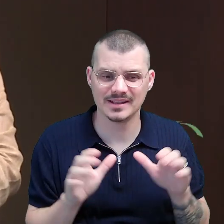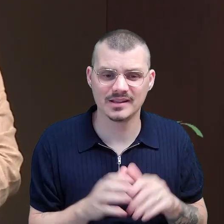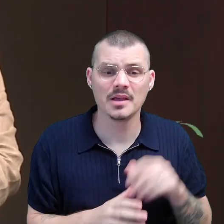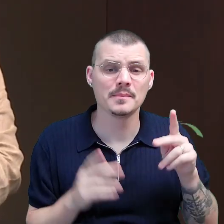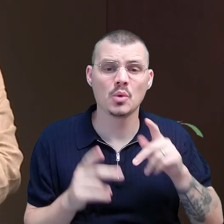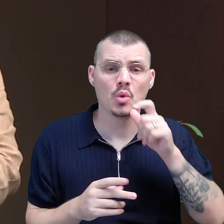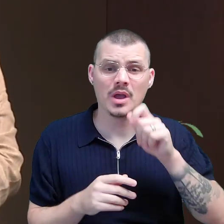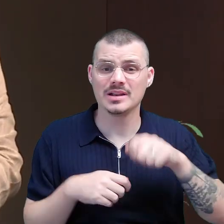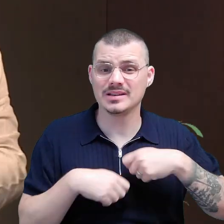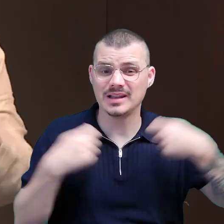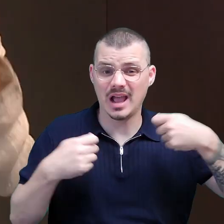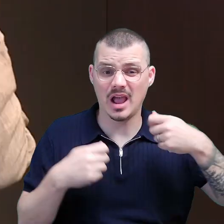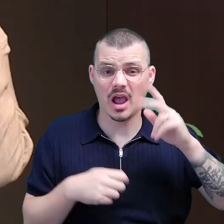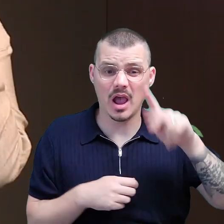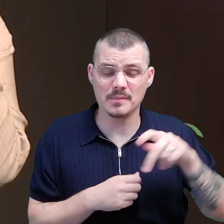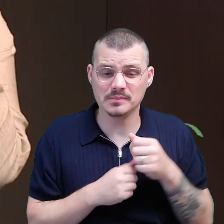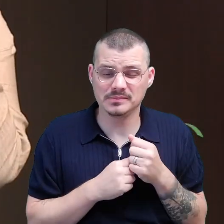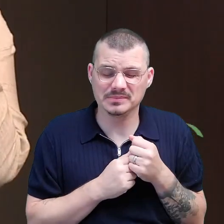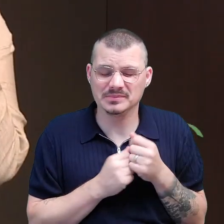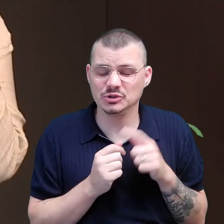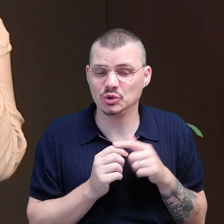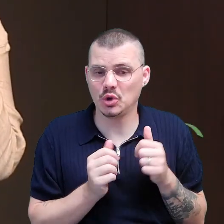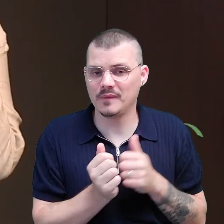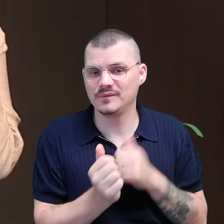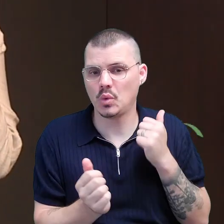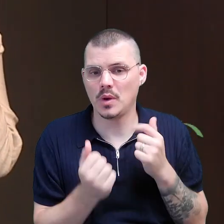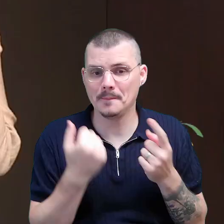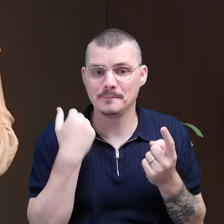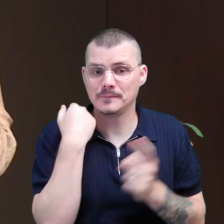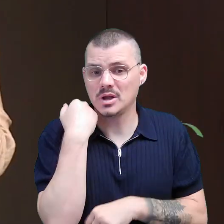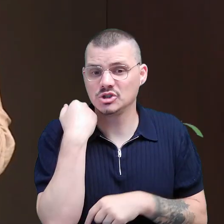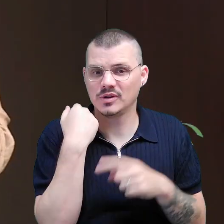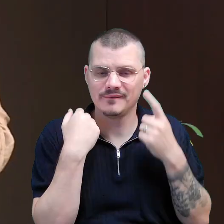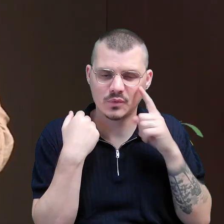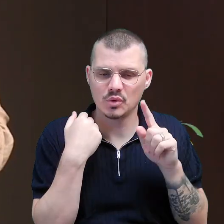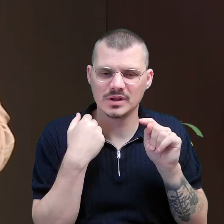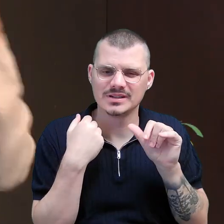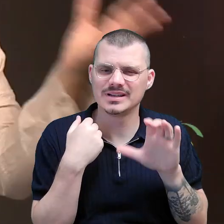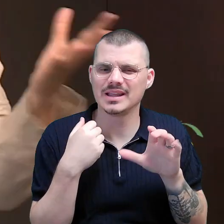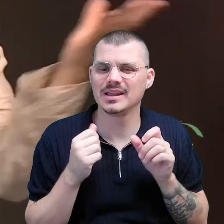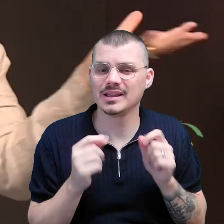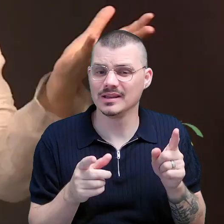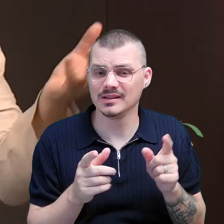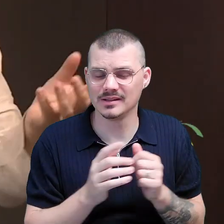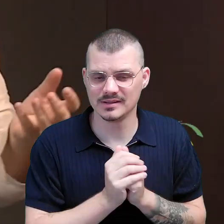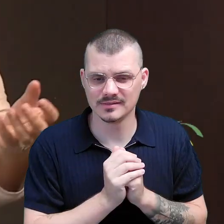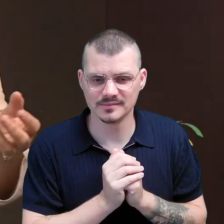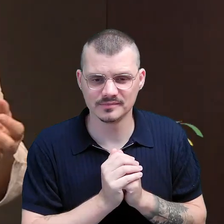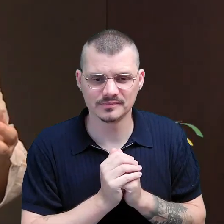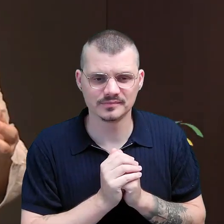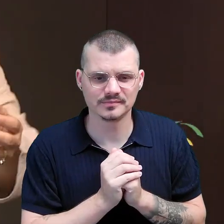activity? People that tie themselves up to avoid being punished for their tics.